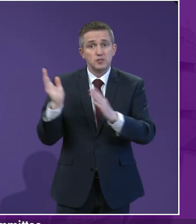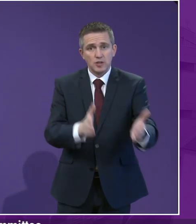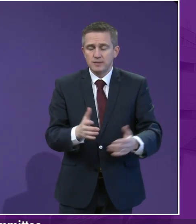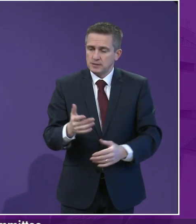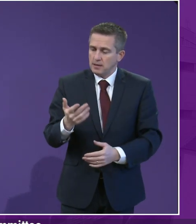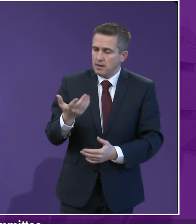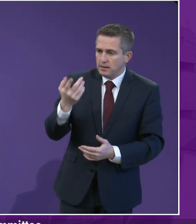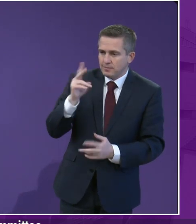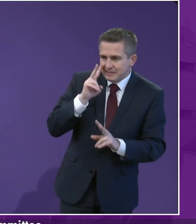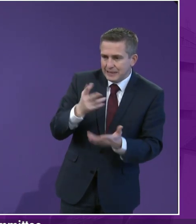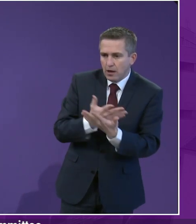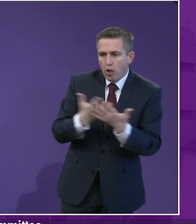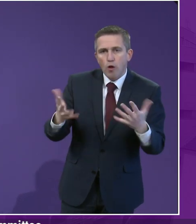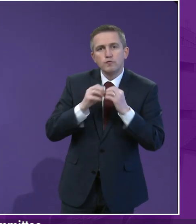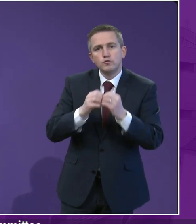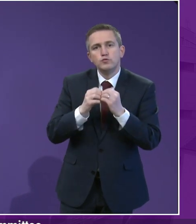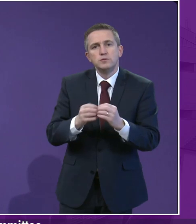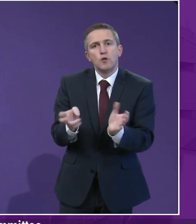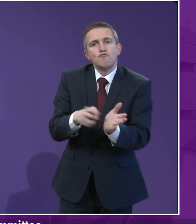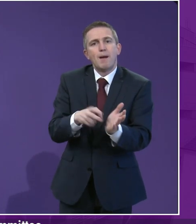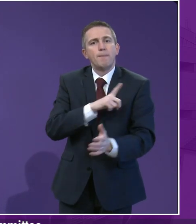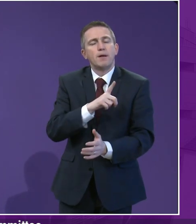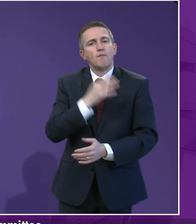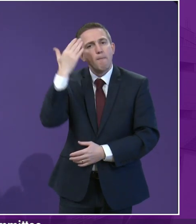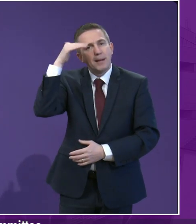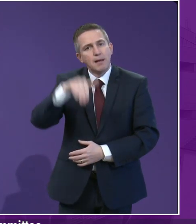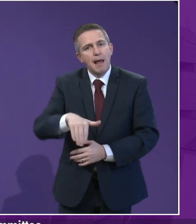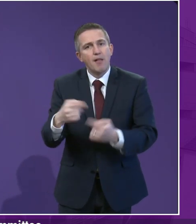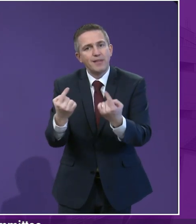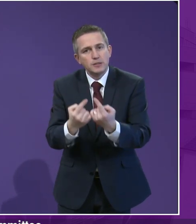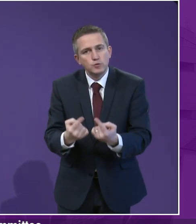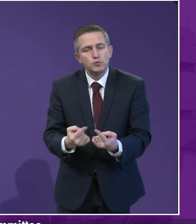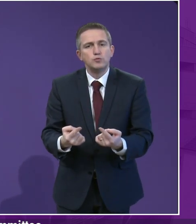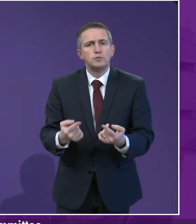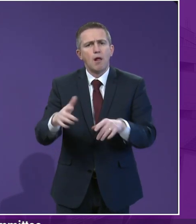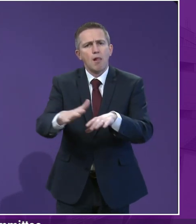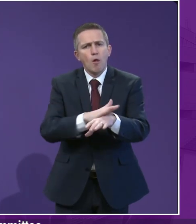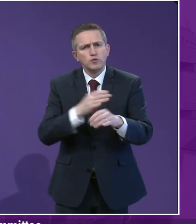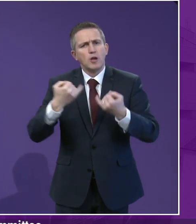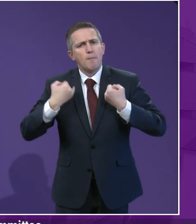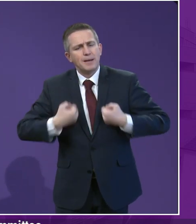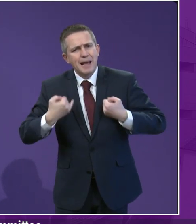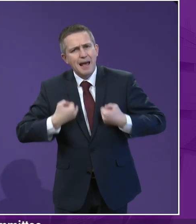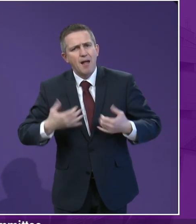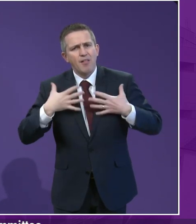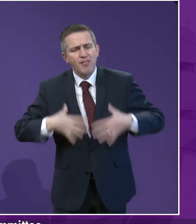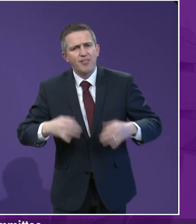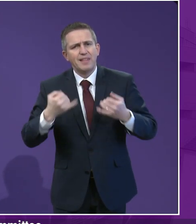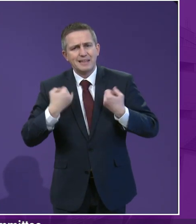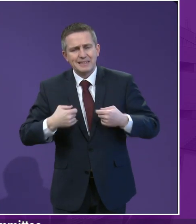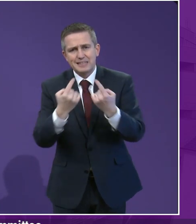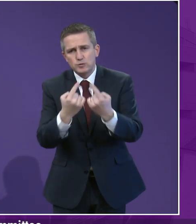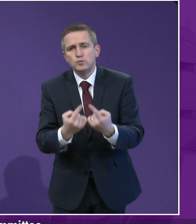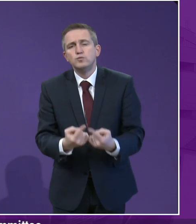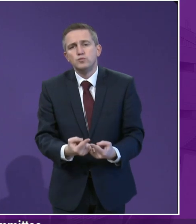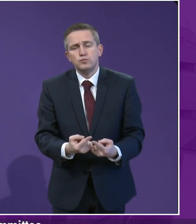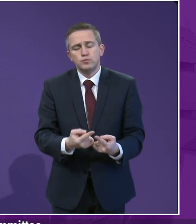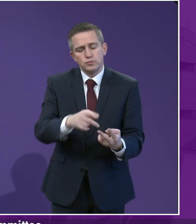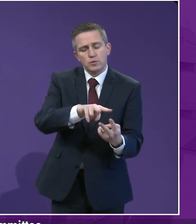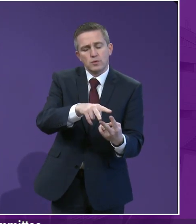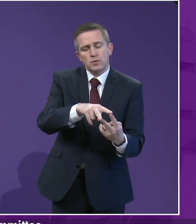put support in place, or they're more common. So there's already a very clear pathway of how the support will be put in place. I think at Glasgow, the